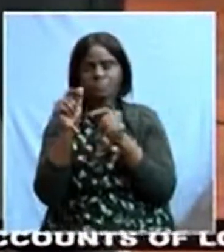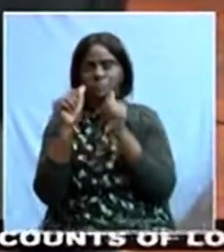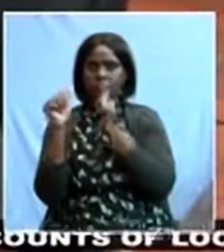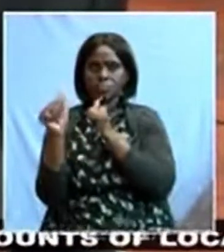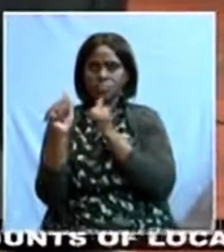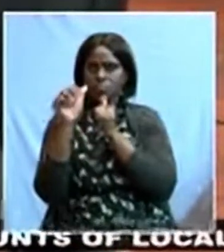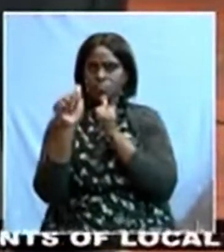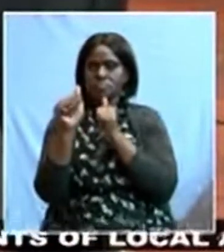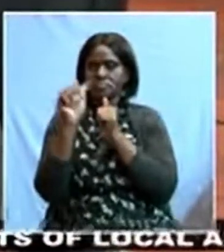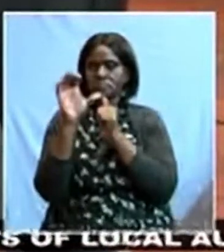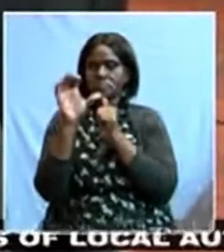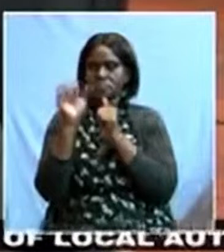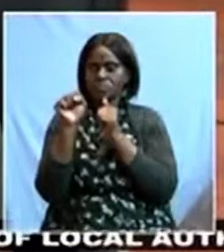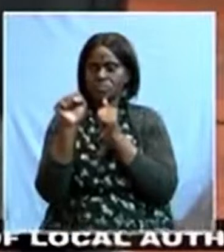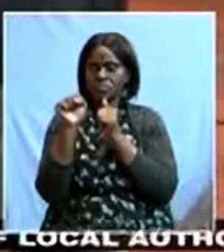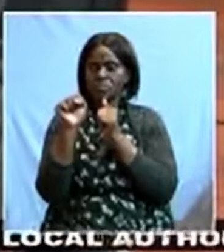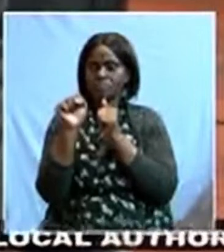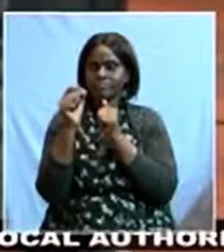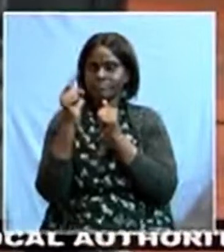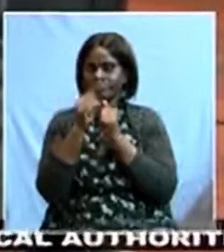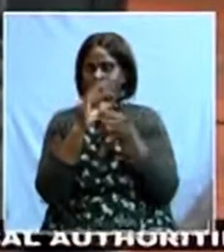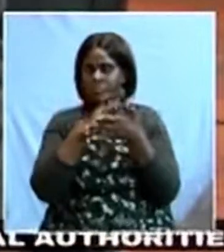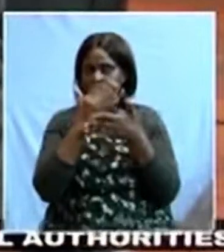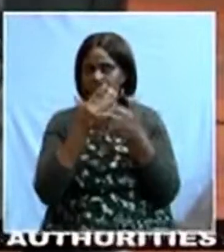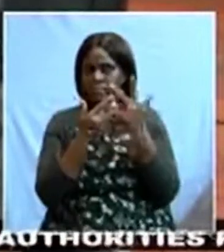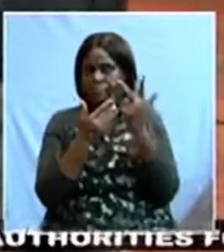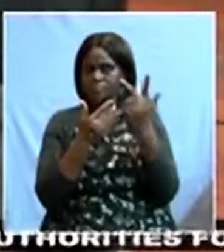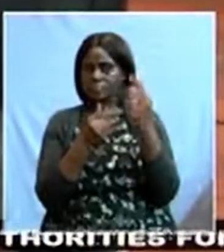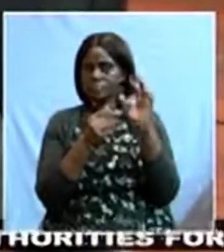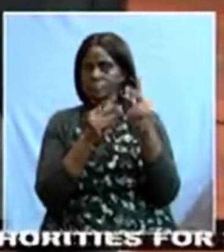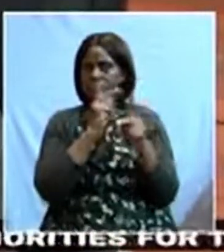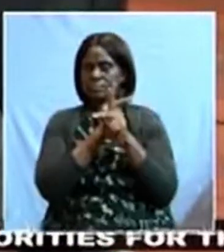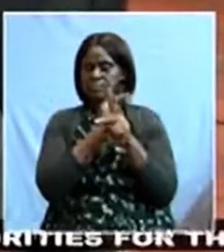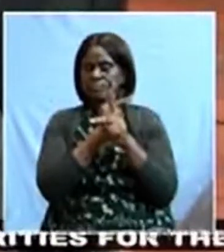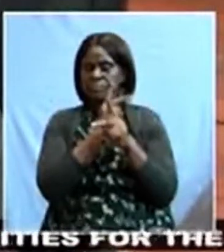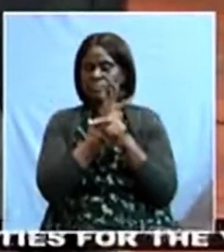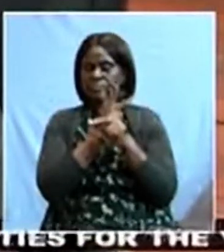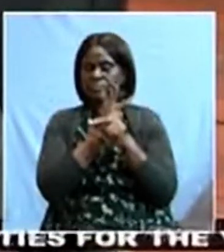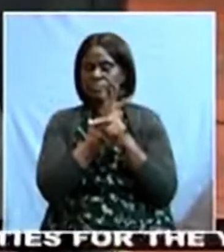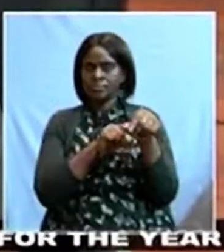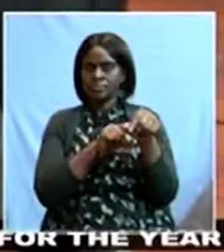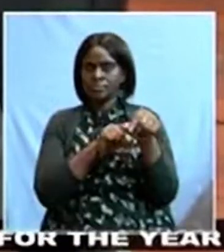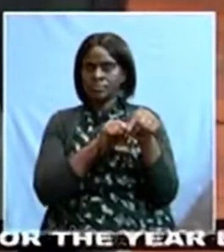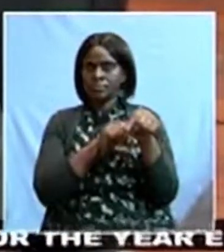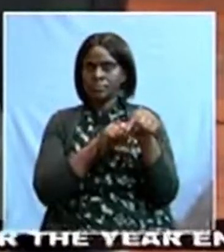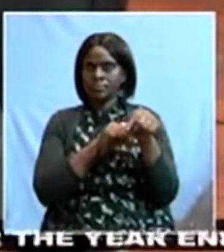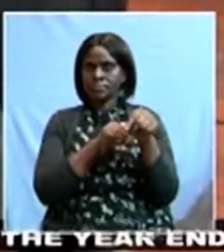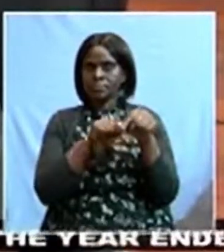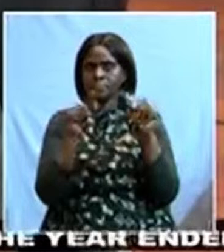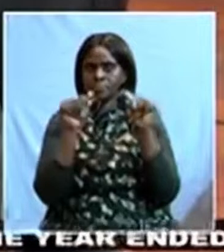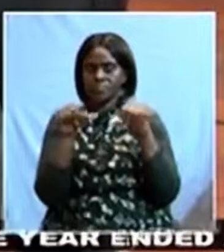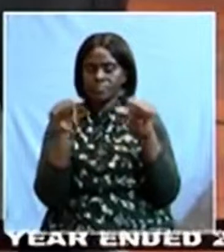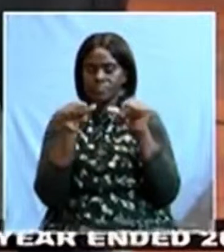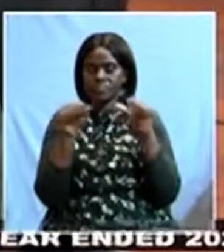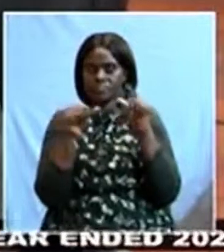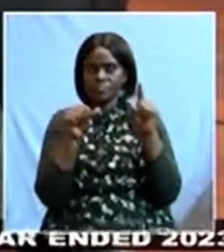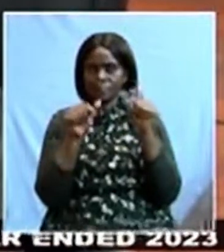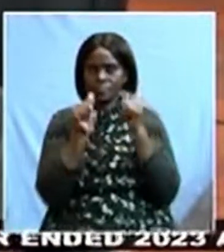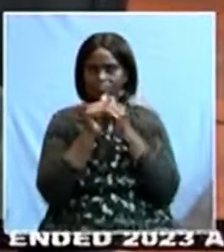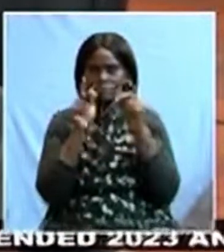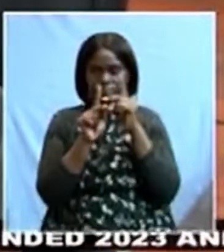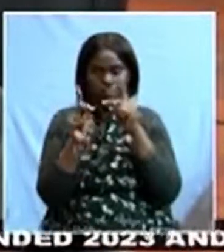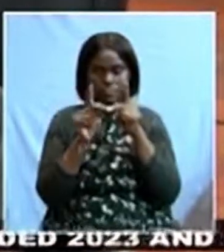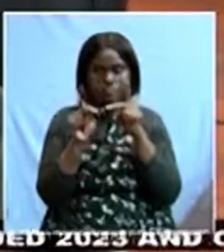CS where these 3 laptops were during the audit. Were they with the